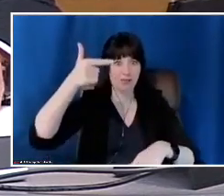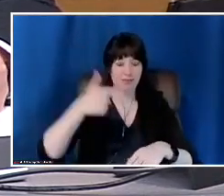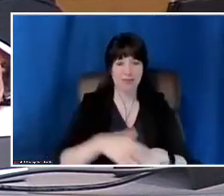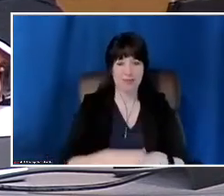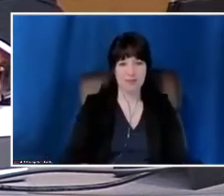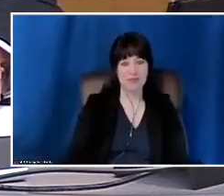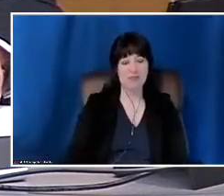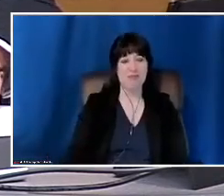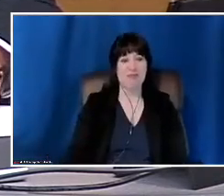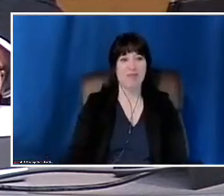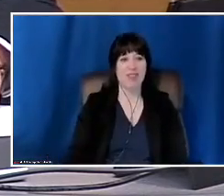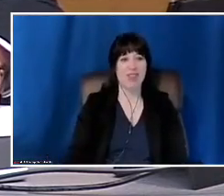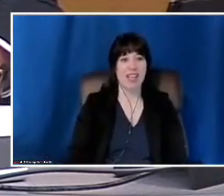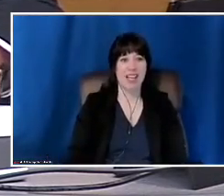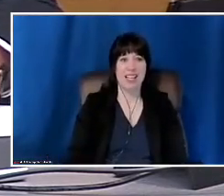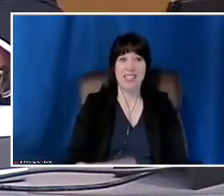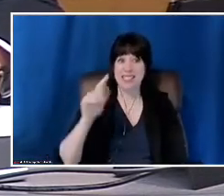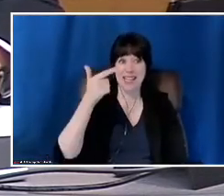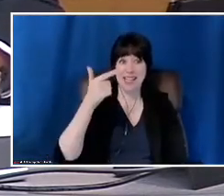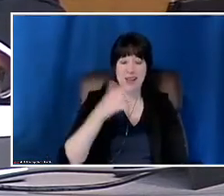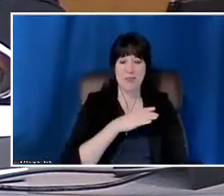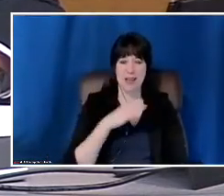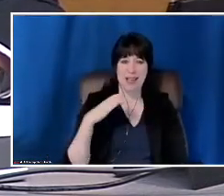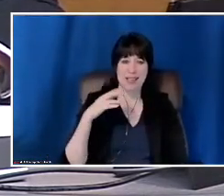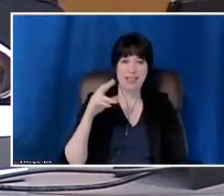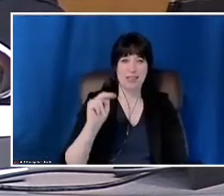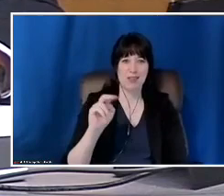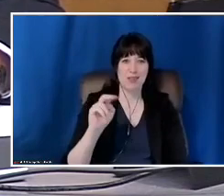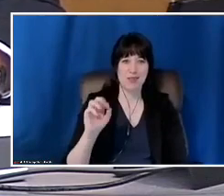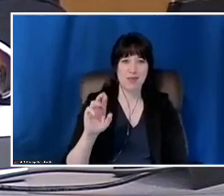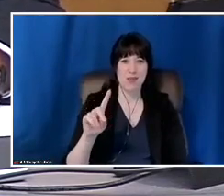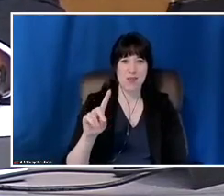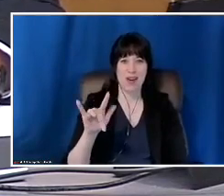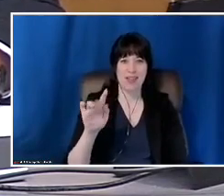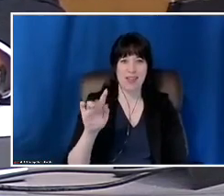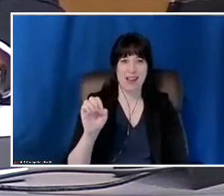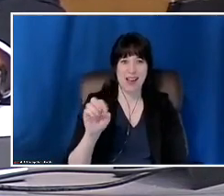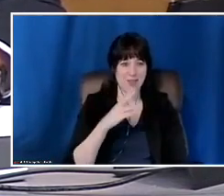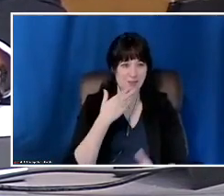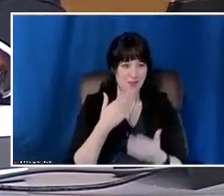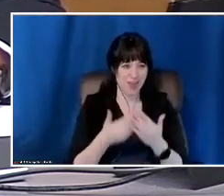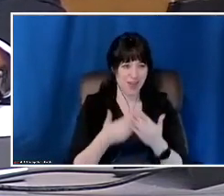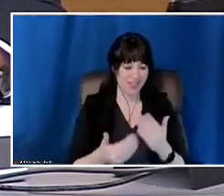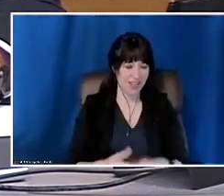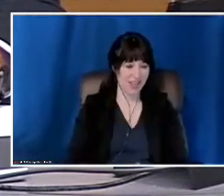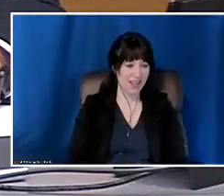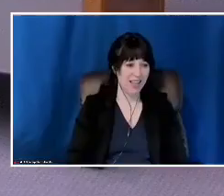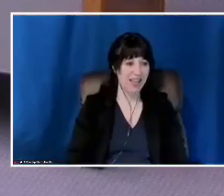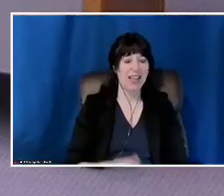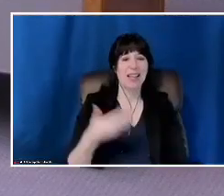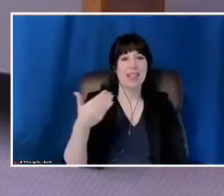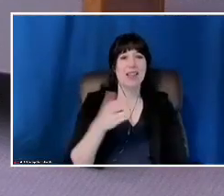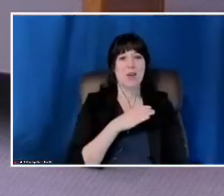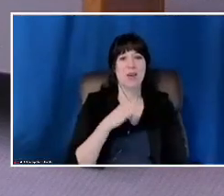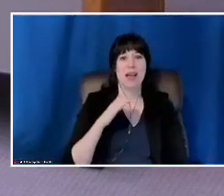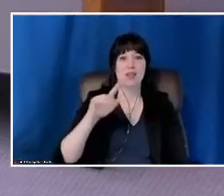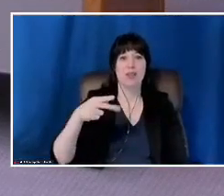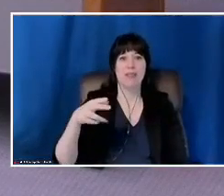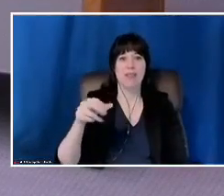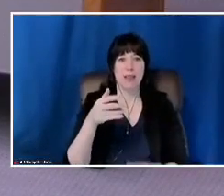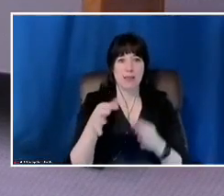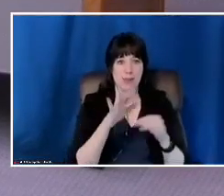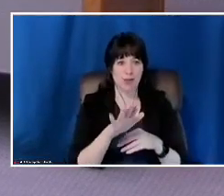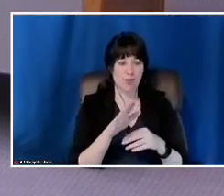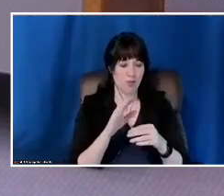in. Seconded by Councilor Nordike. Well done. Councilor Phillips, to your motion. Yeah, I pulled this purely for